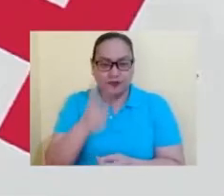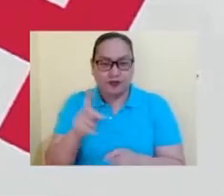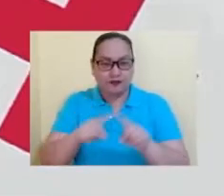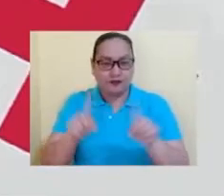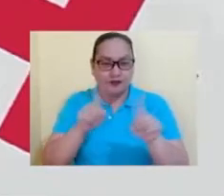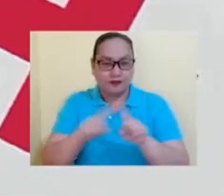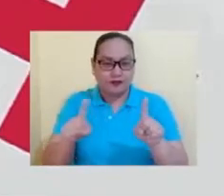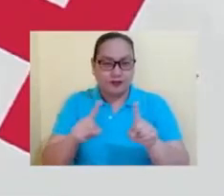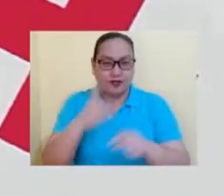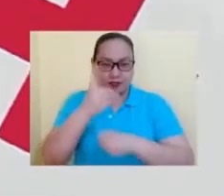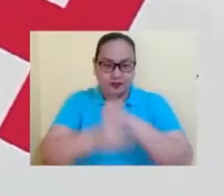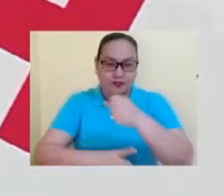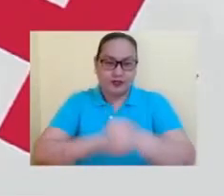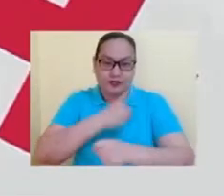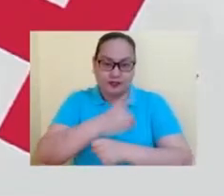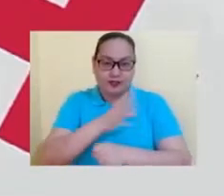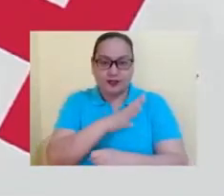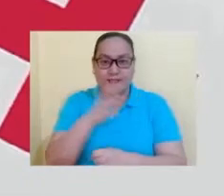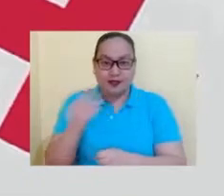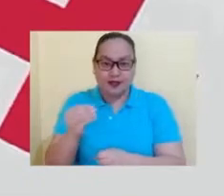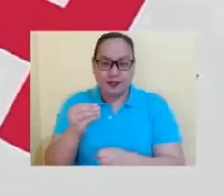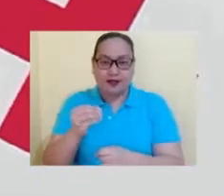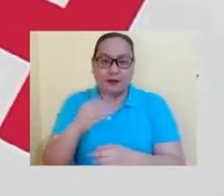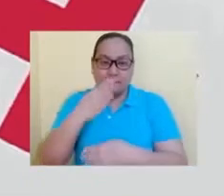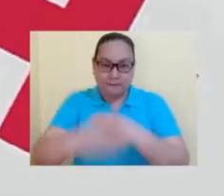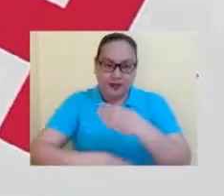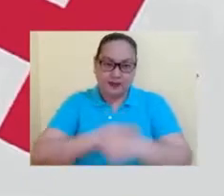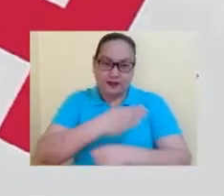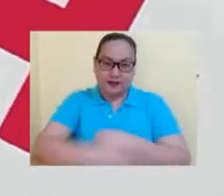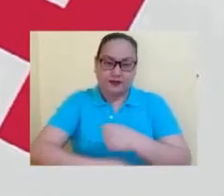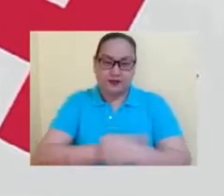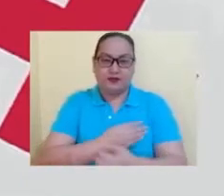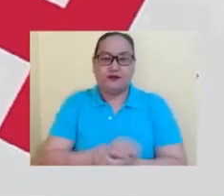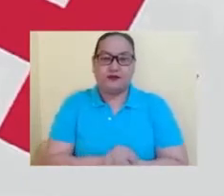between a dressing and a bandage.